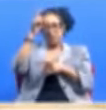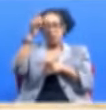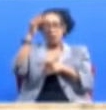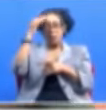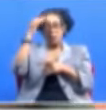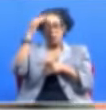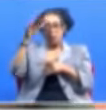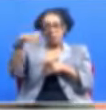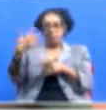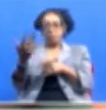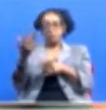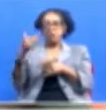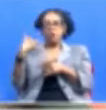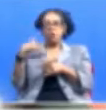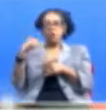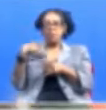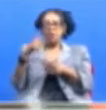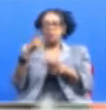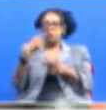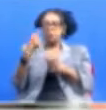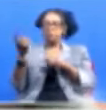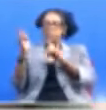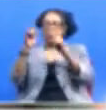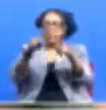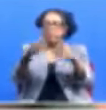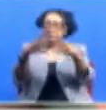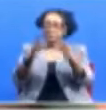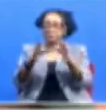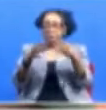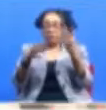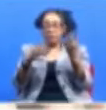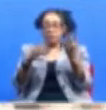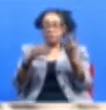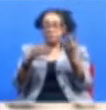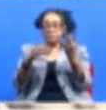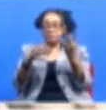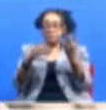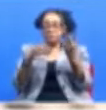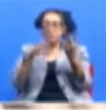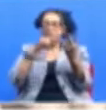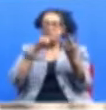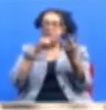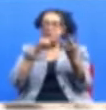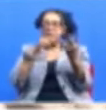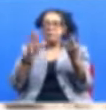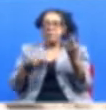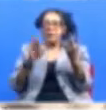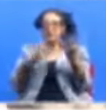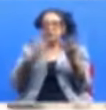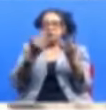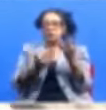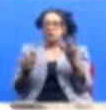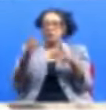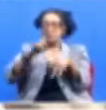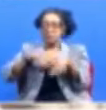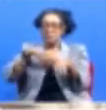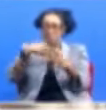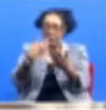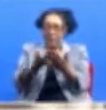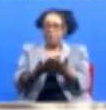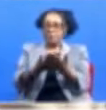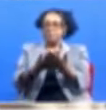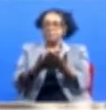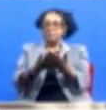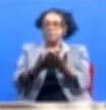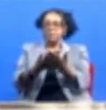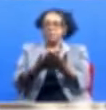attack that had wiped out a family of four, a couple and its two children. When they arrived at the spot, they were met by